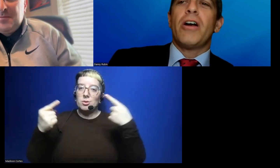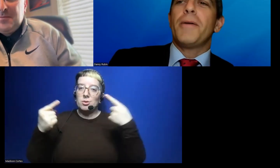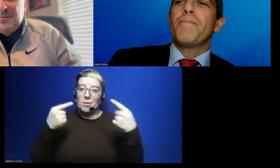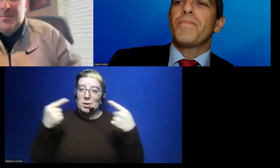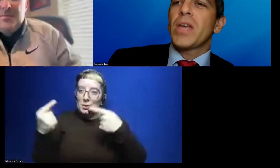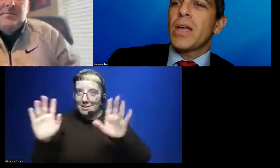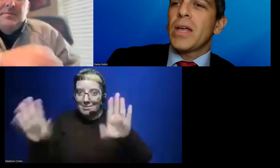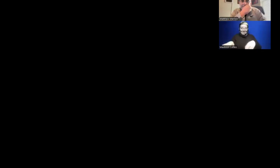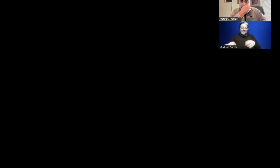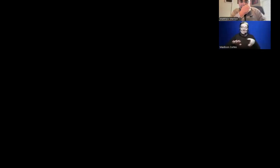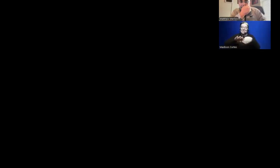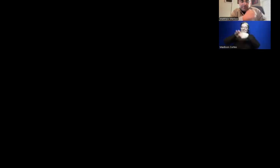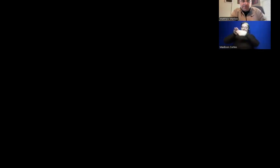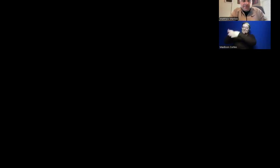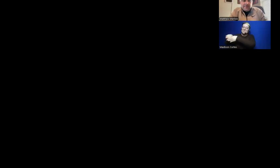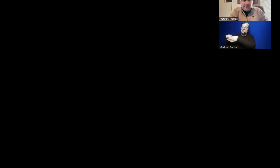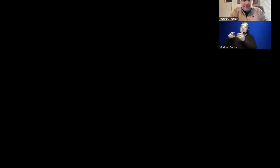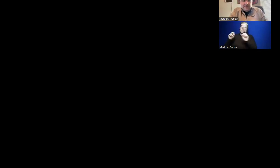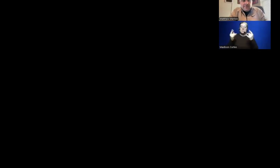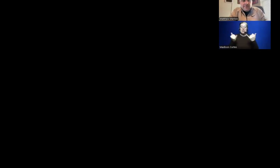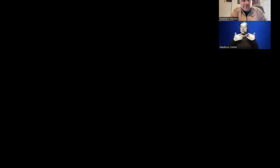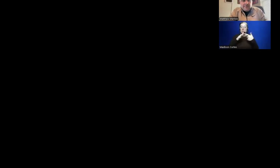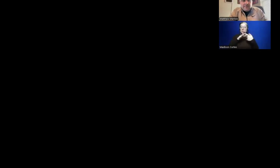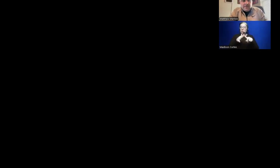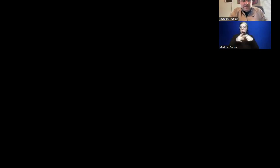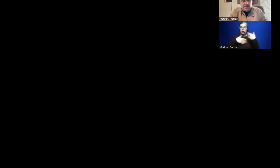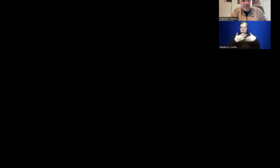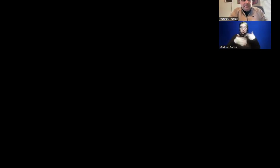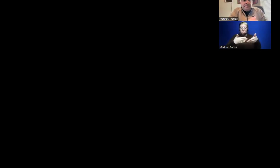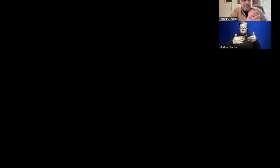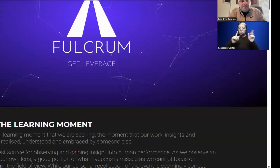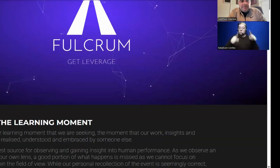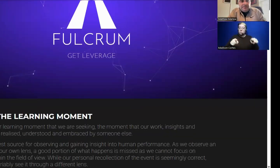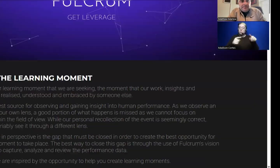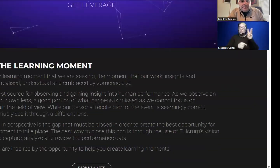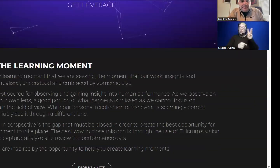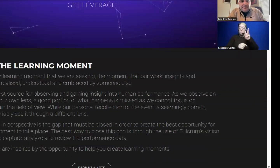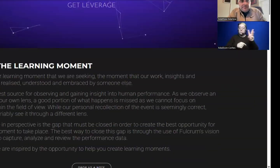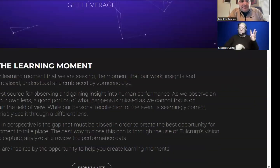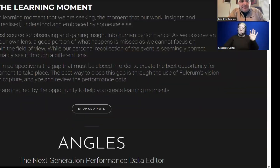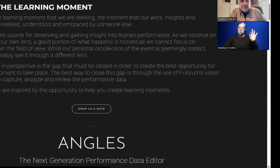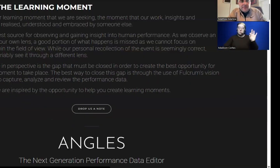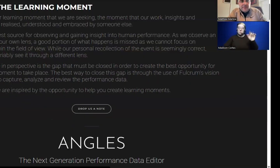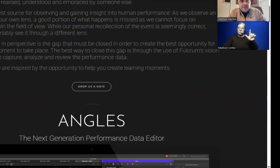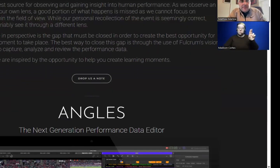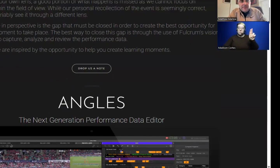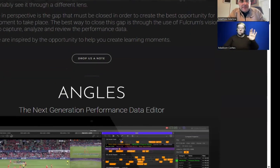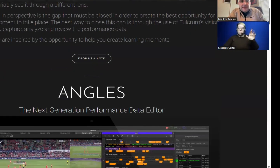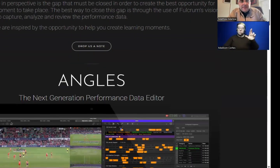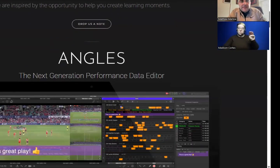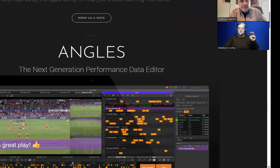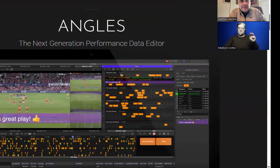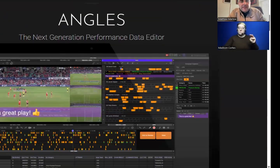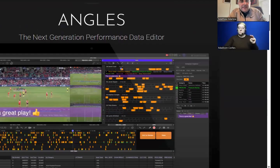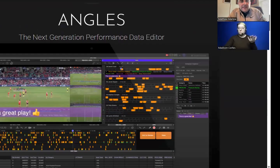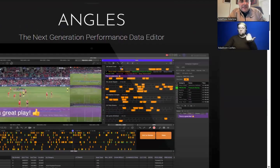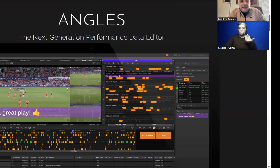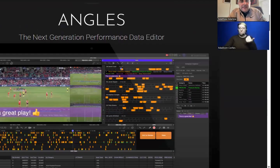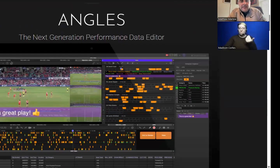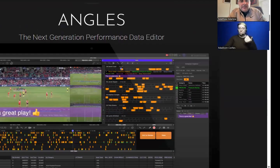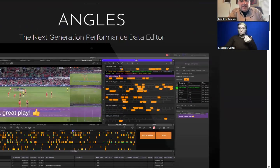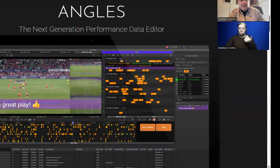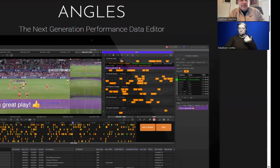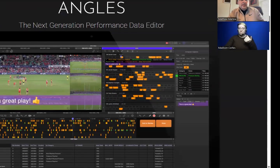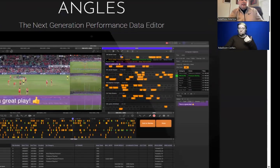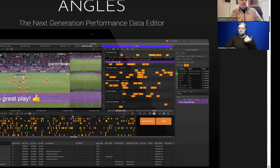let's start. Matt, let's go to the website, Fulcrum, and help us understand what exactly